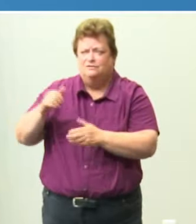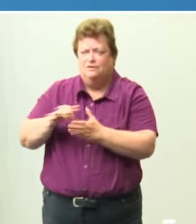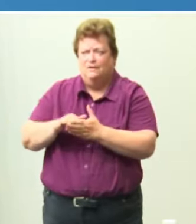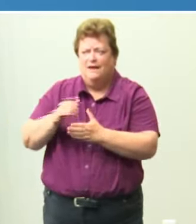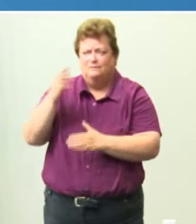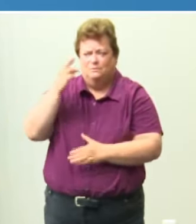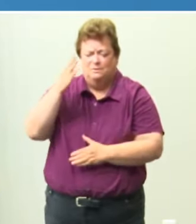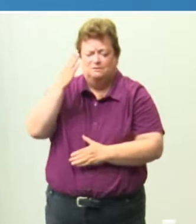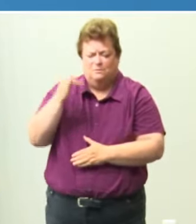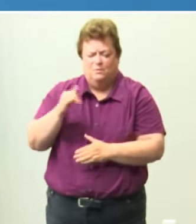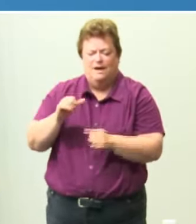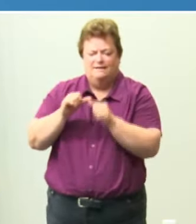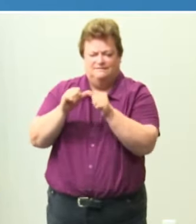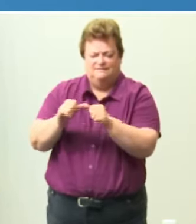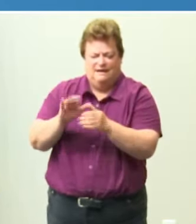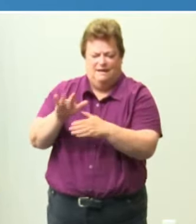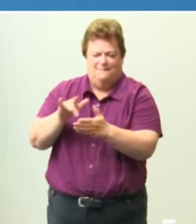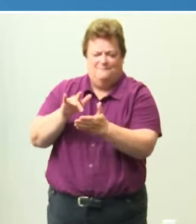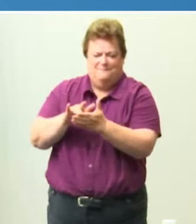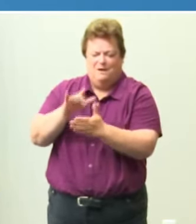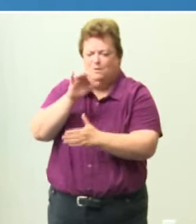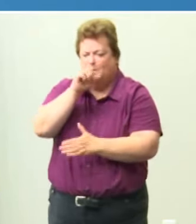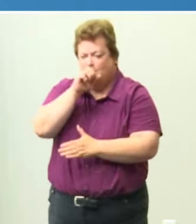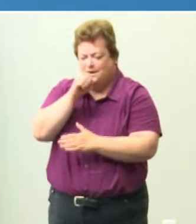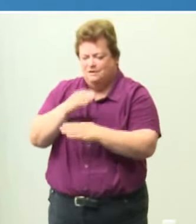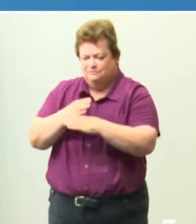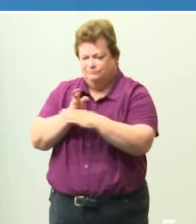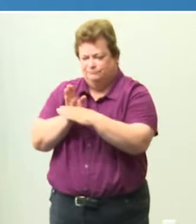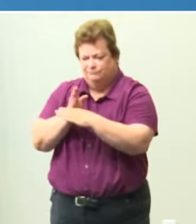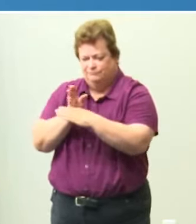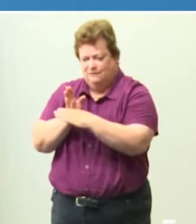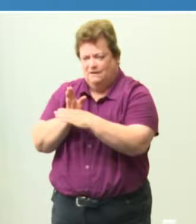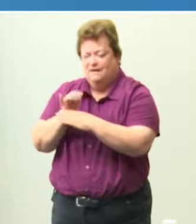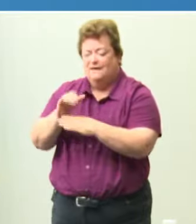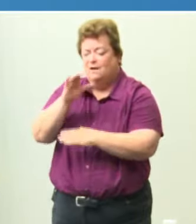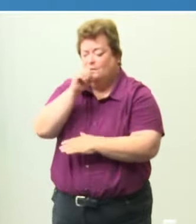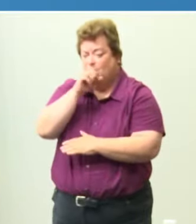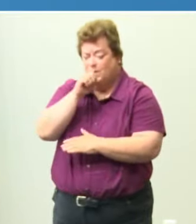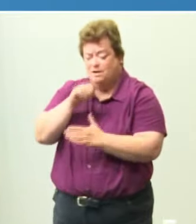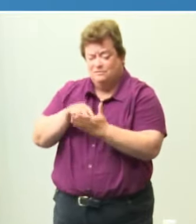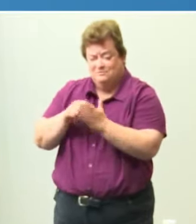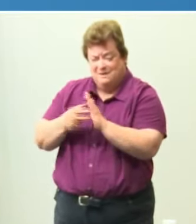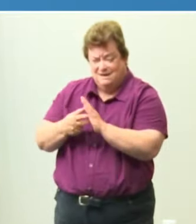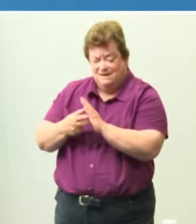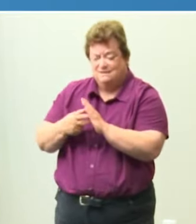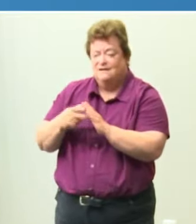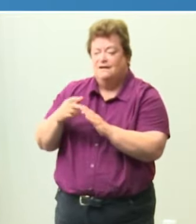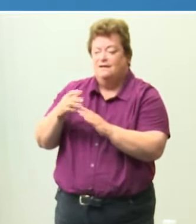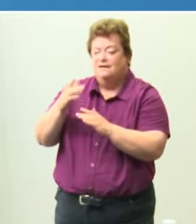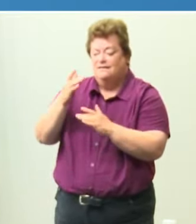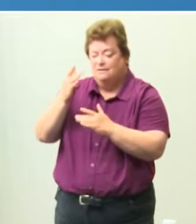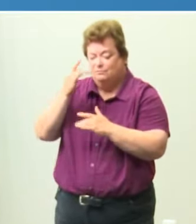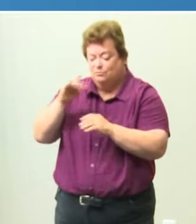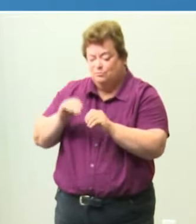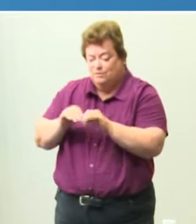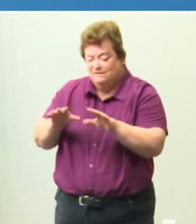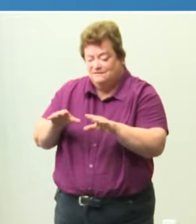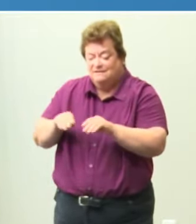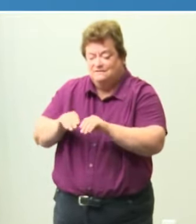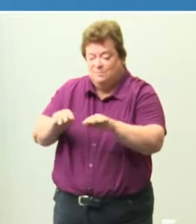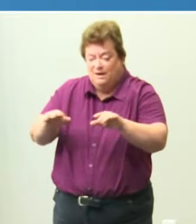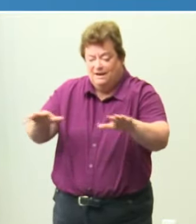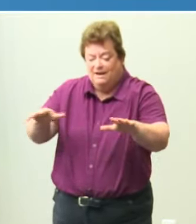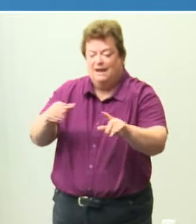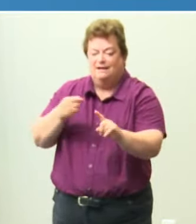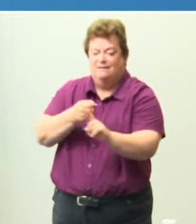dial remains in the mid-orange range this week. Orange indicates that the risk of the virus spreading and the impact on our community